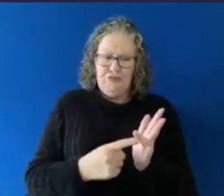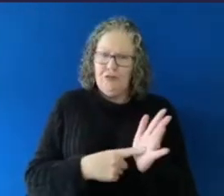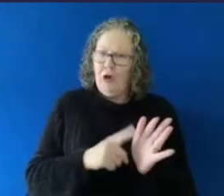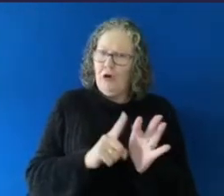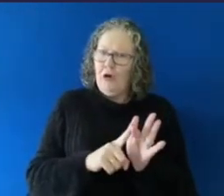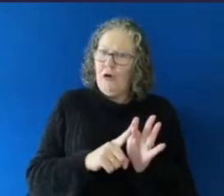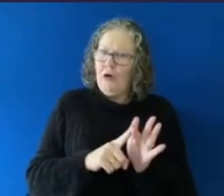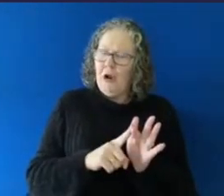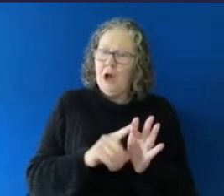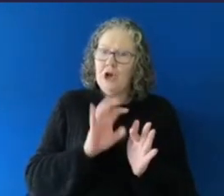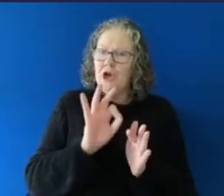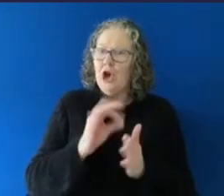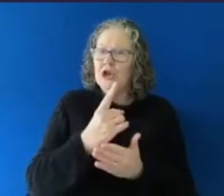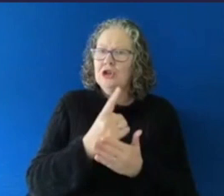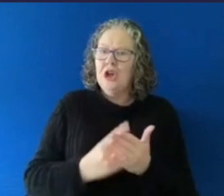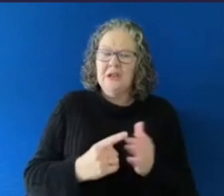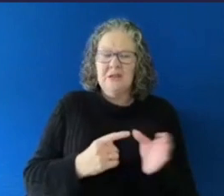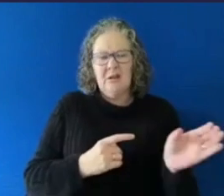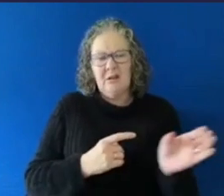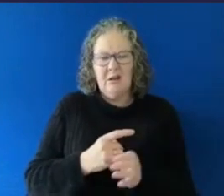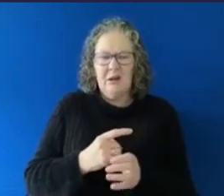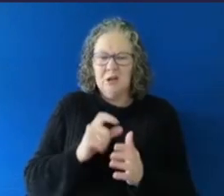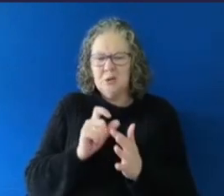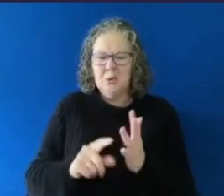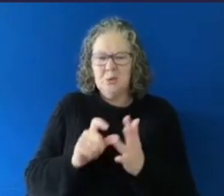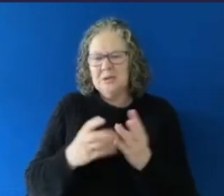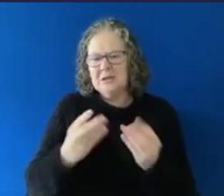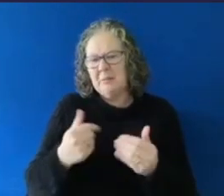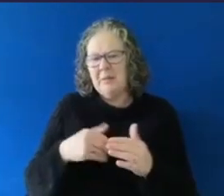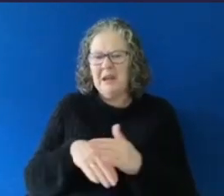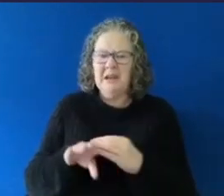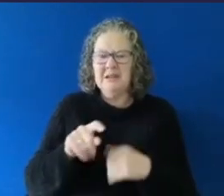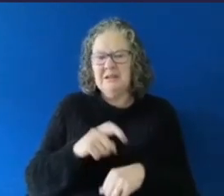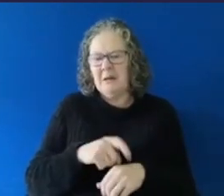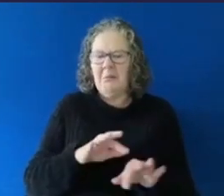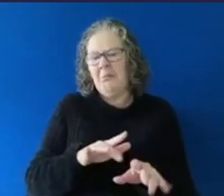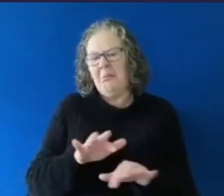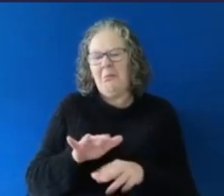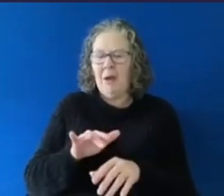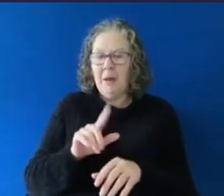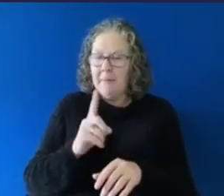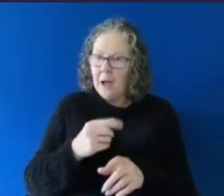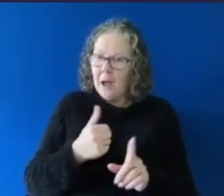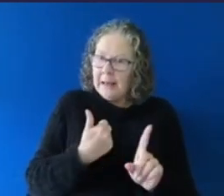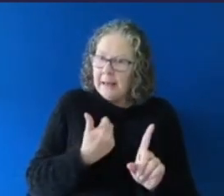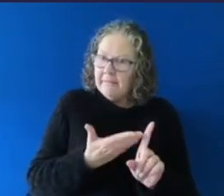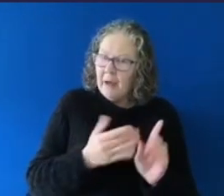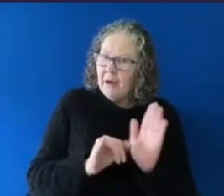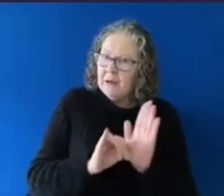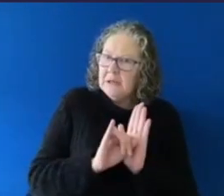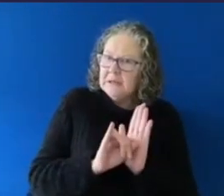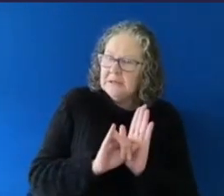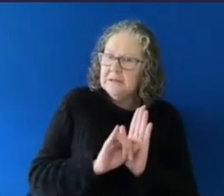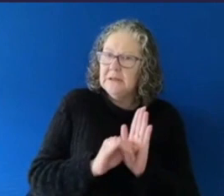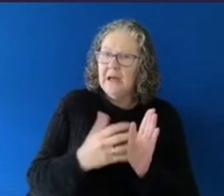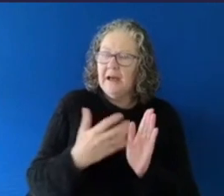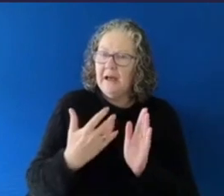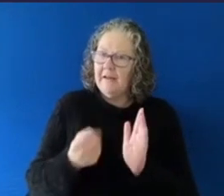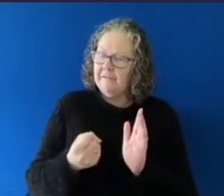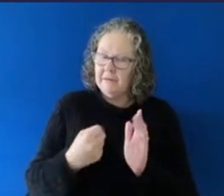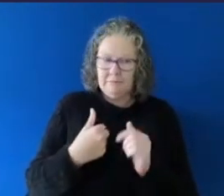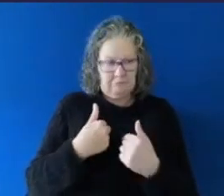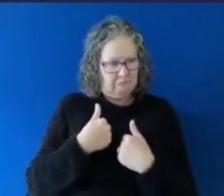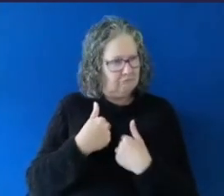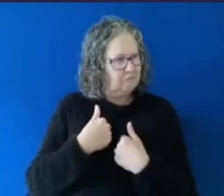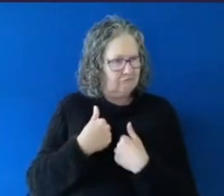simply filling in time. Role brings for him identity and purpose and contribution, a familiarity